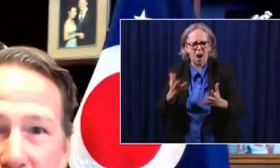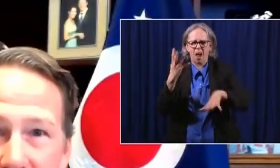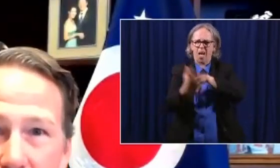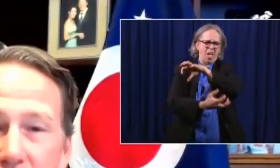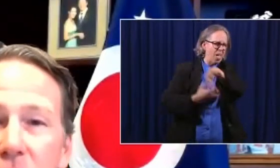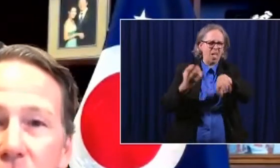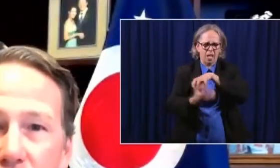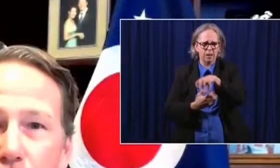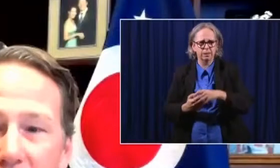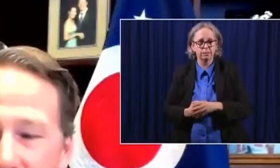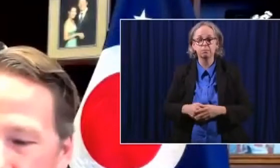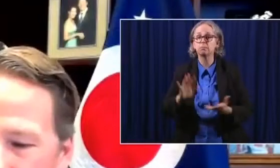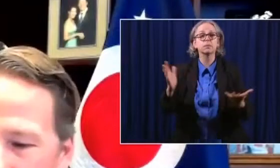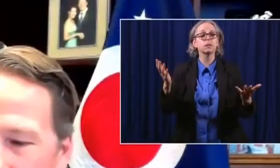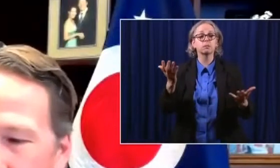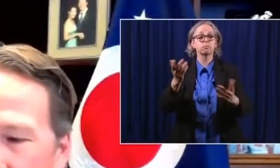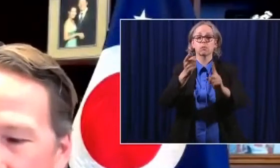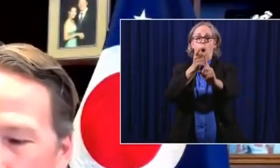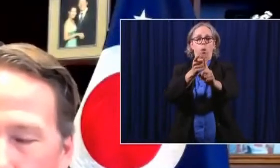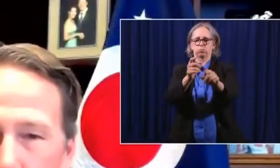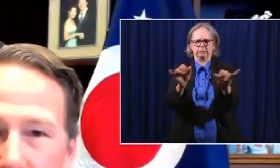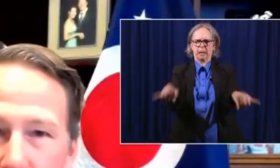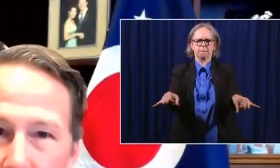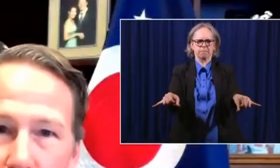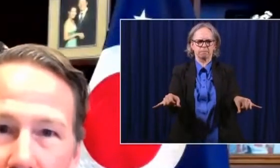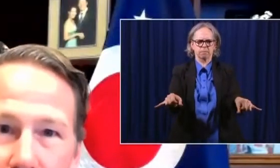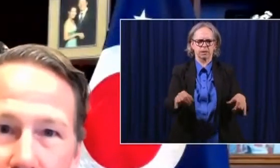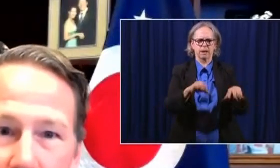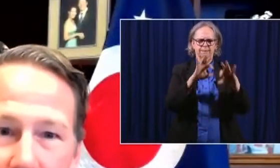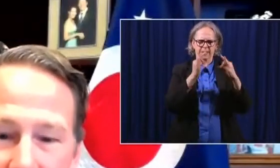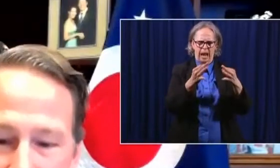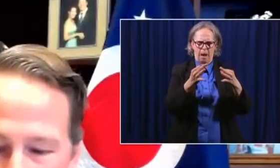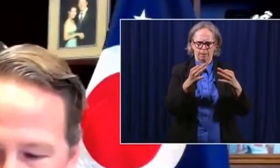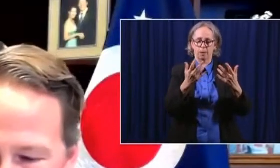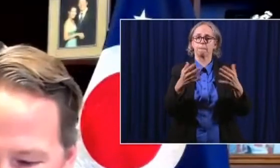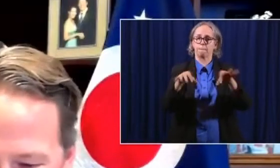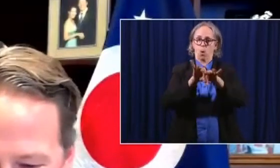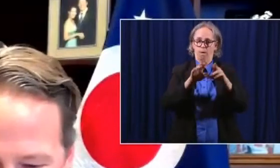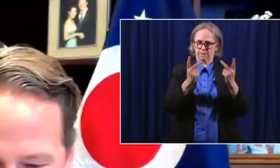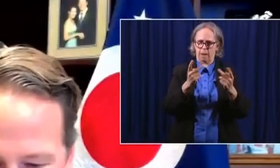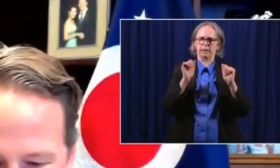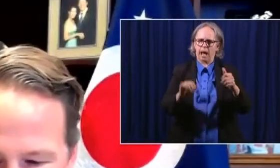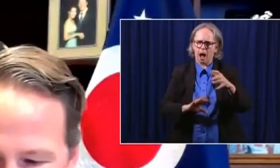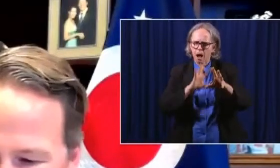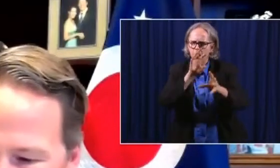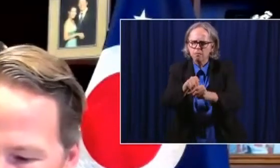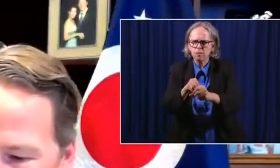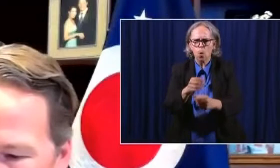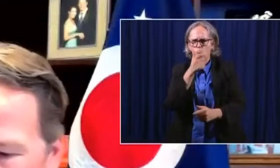families can be there. There's a way to do that. Work with your local health department if you have any questions.